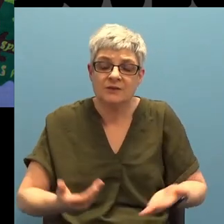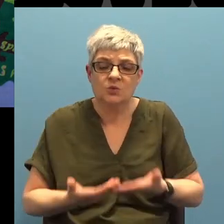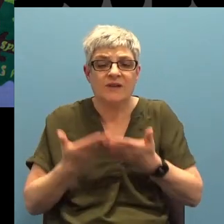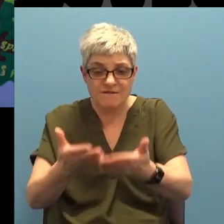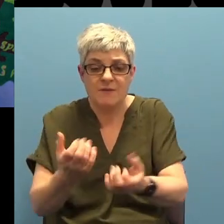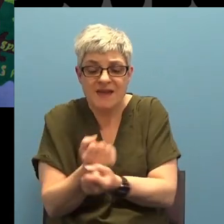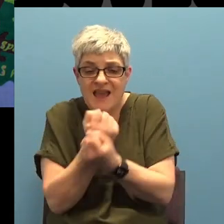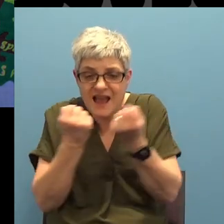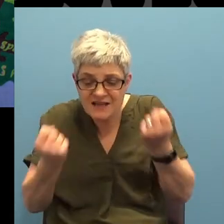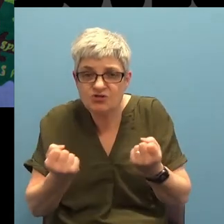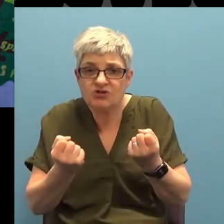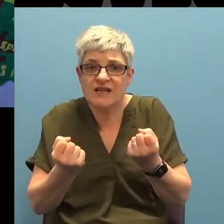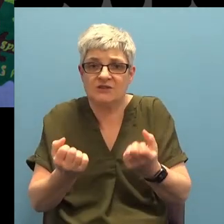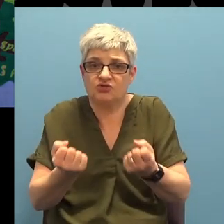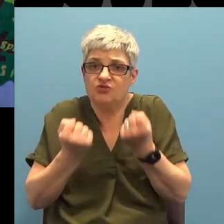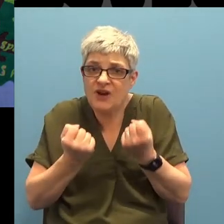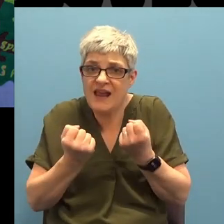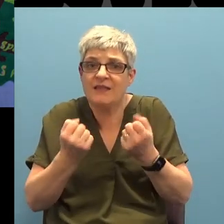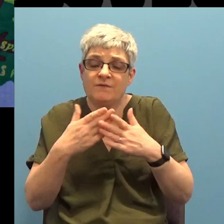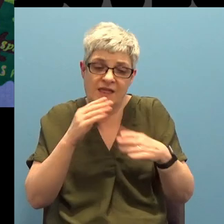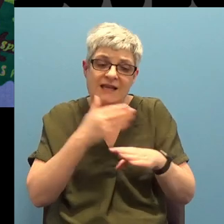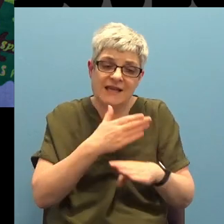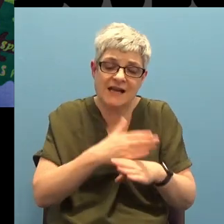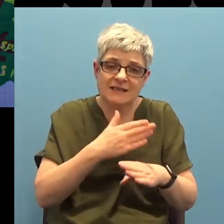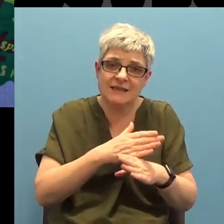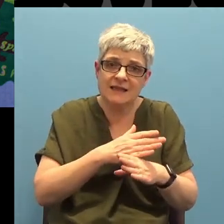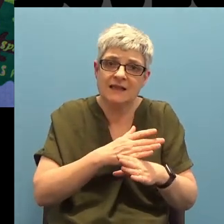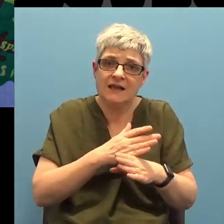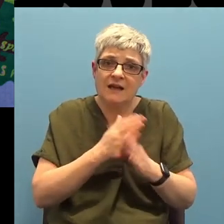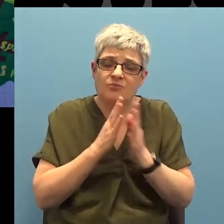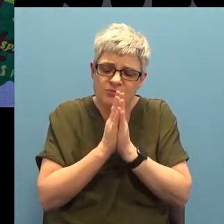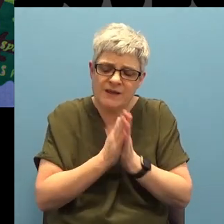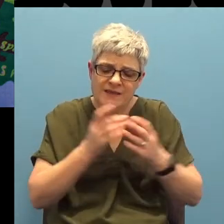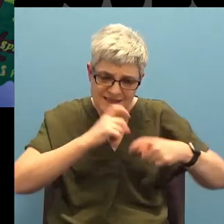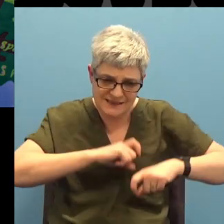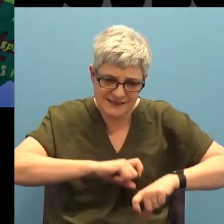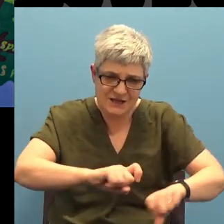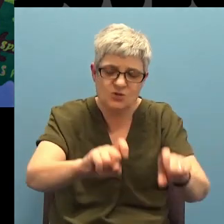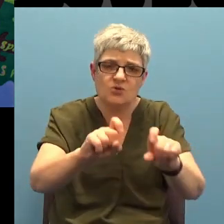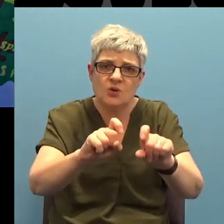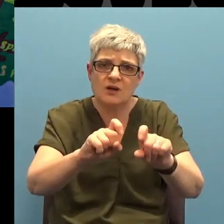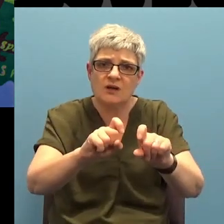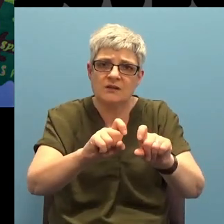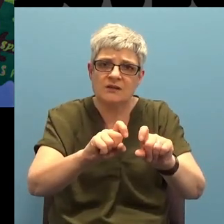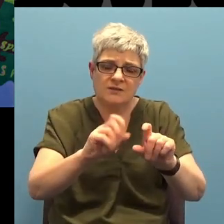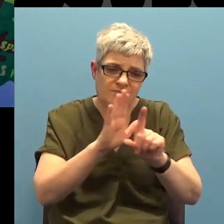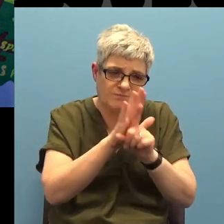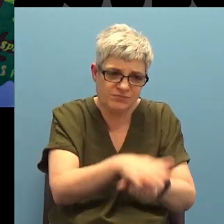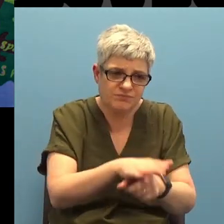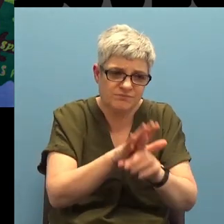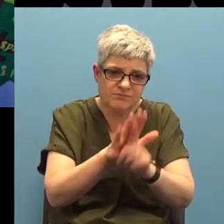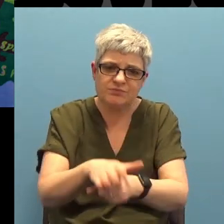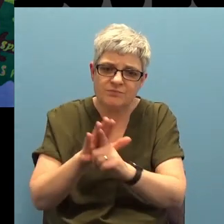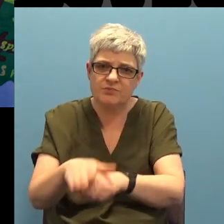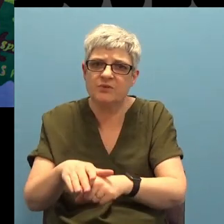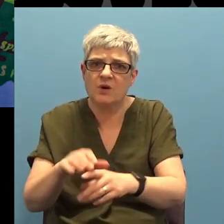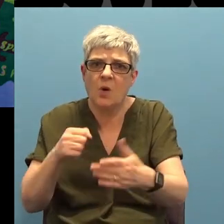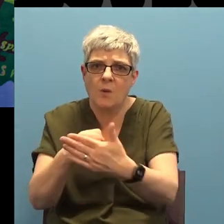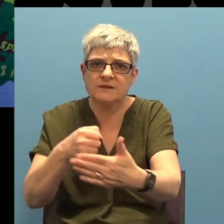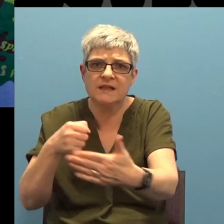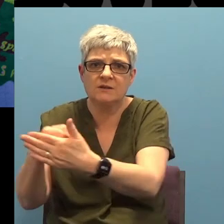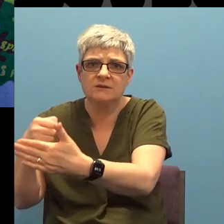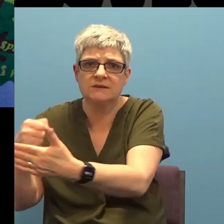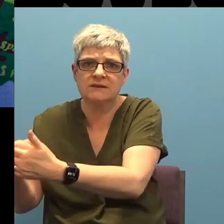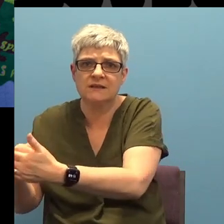strength for the task, and we pray that they'll continue to be able to overcome the existing obstacles that